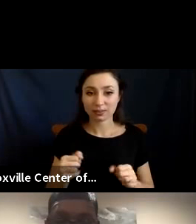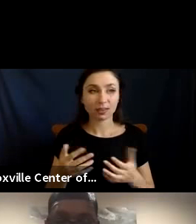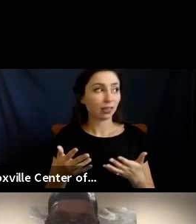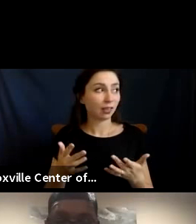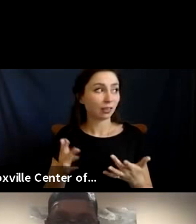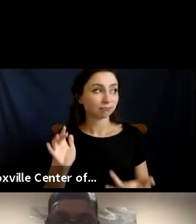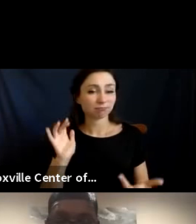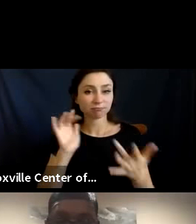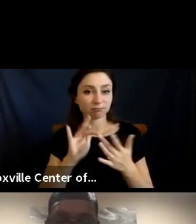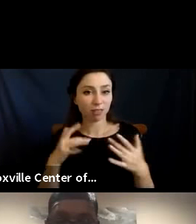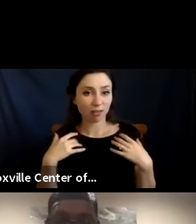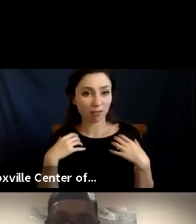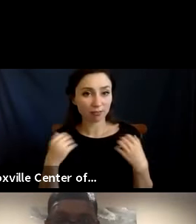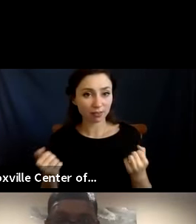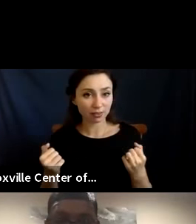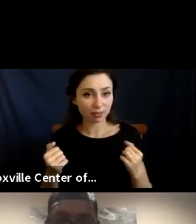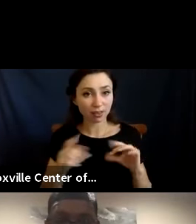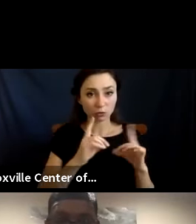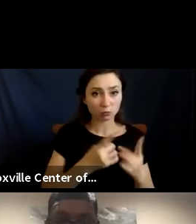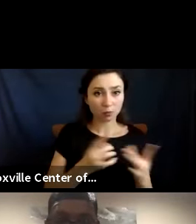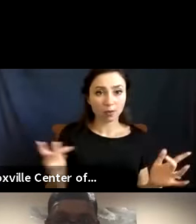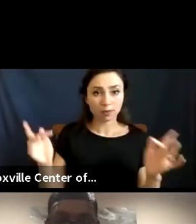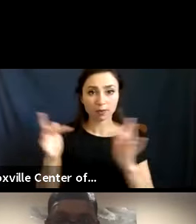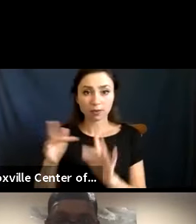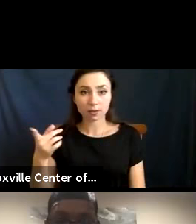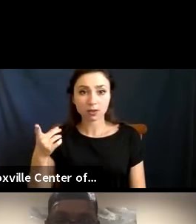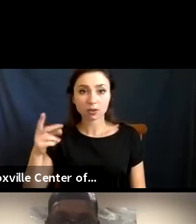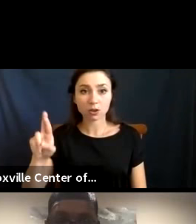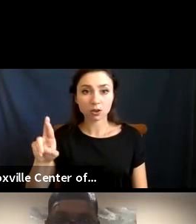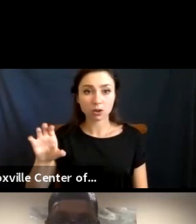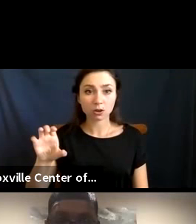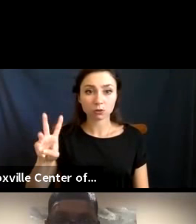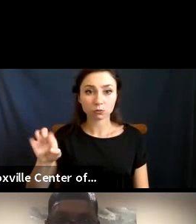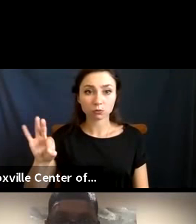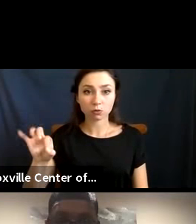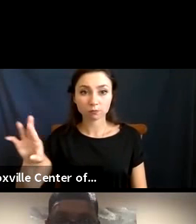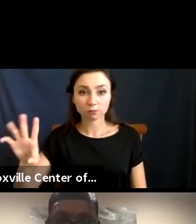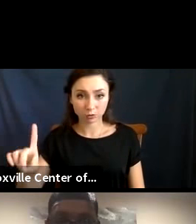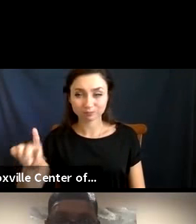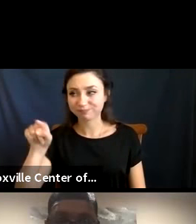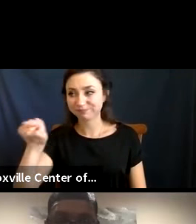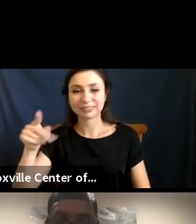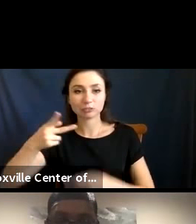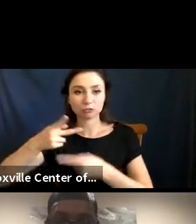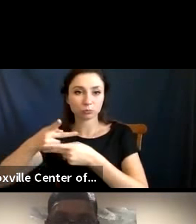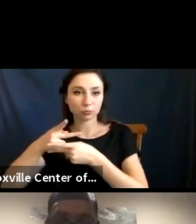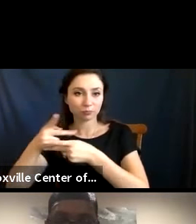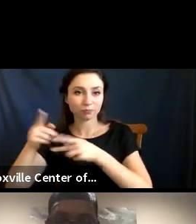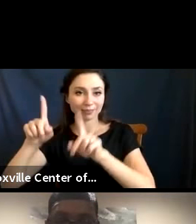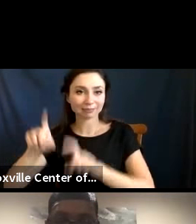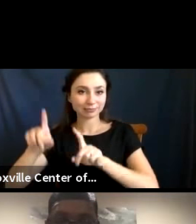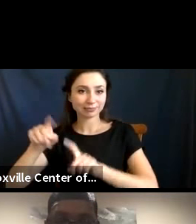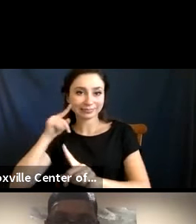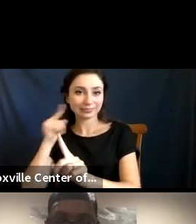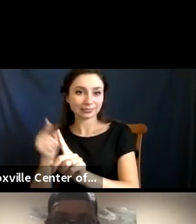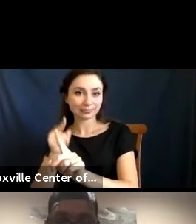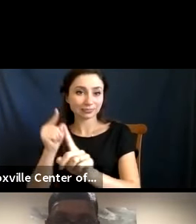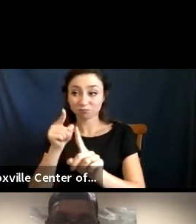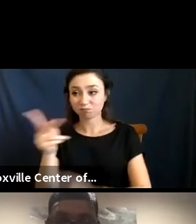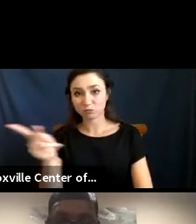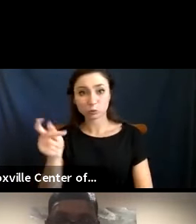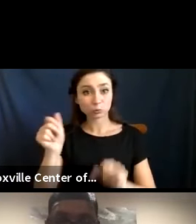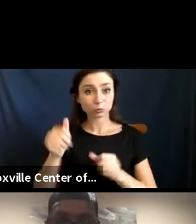touch with Dr. Crawford, who is overseeing our testing efforts, and let the two of you discuss that further. I think that would be an awesome